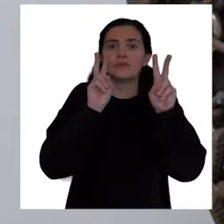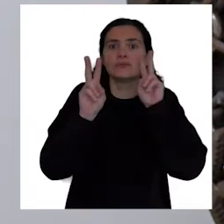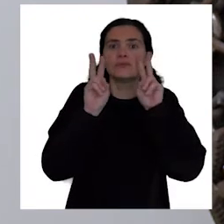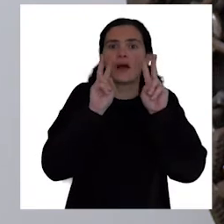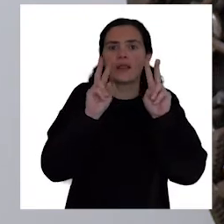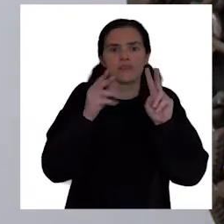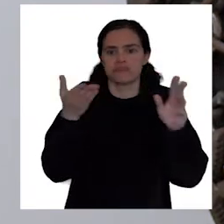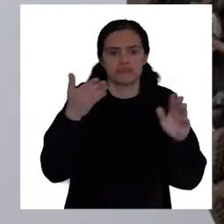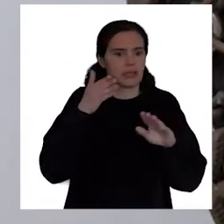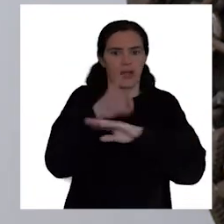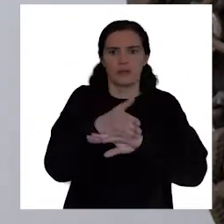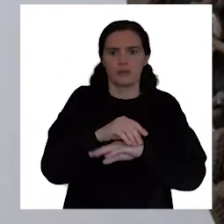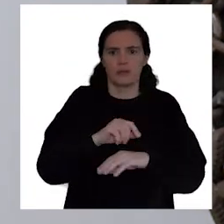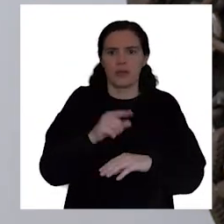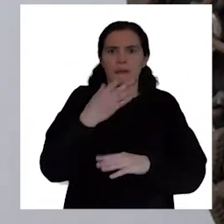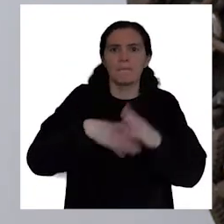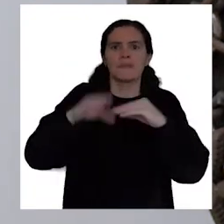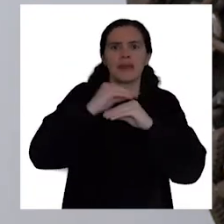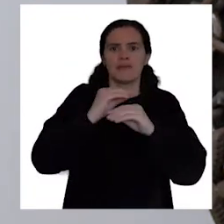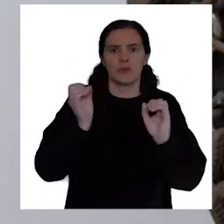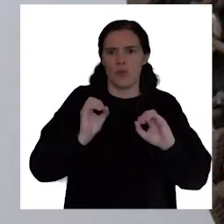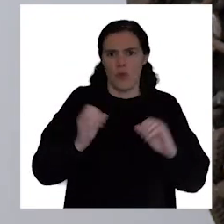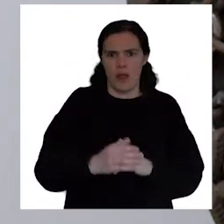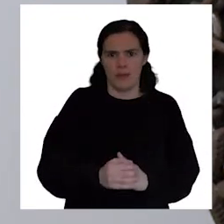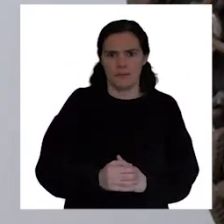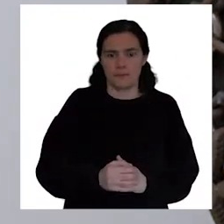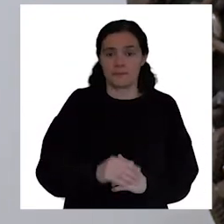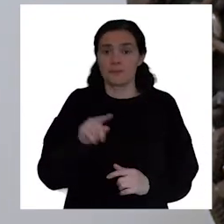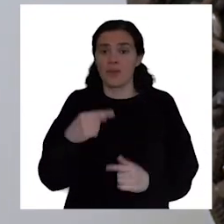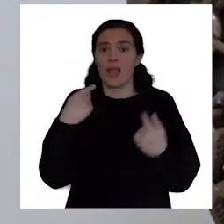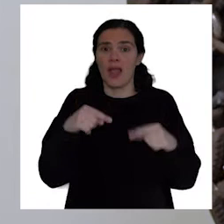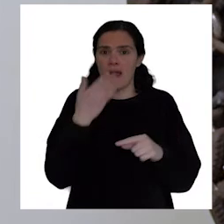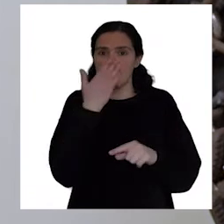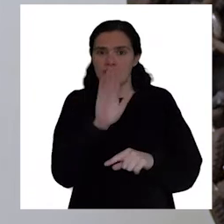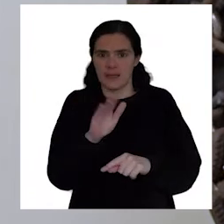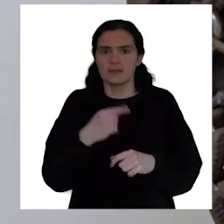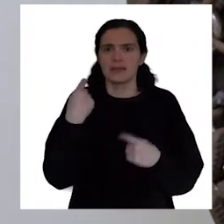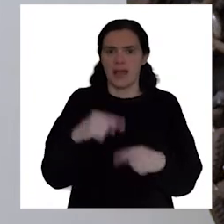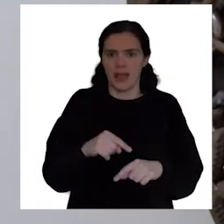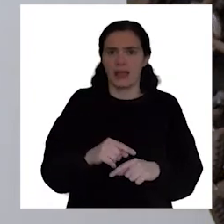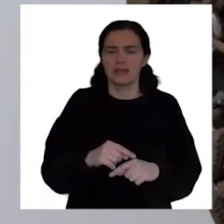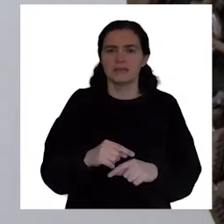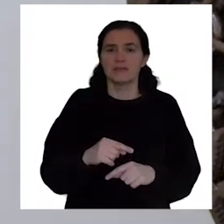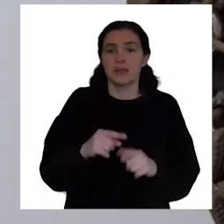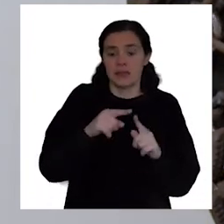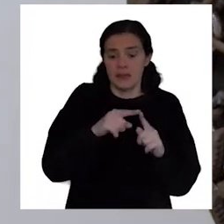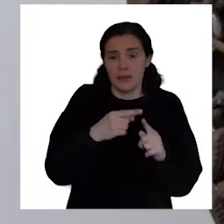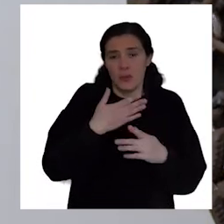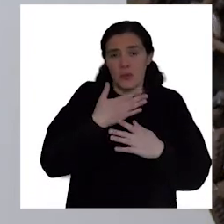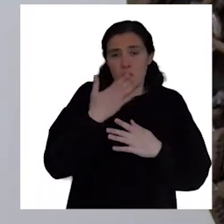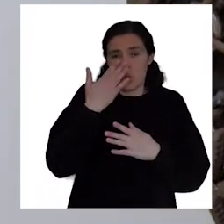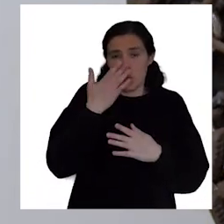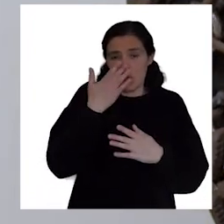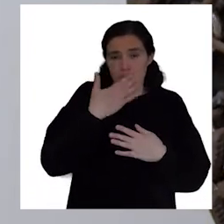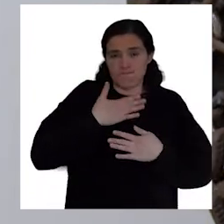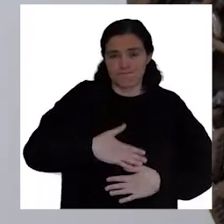visual effect there. There is no metaphor. You have in front of you a black